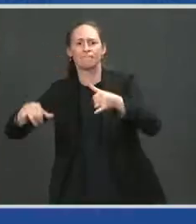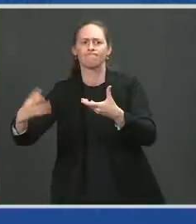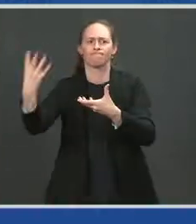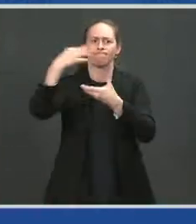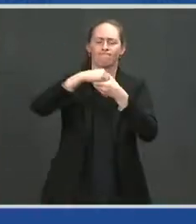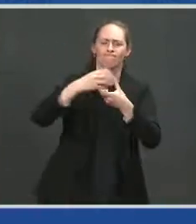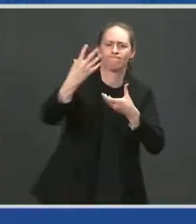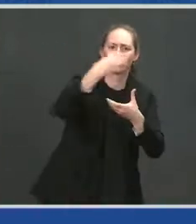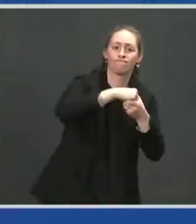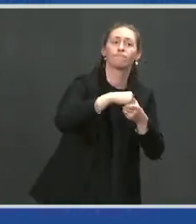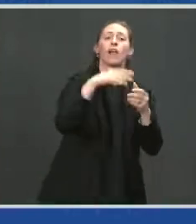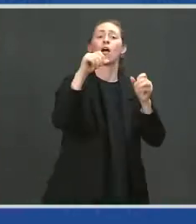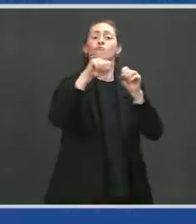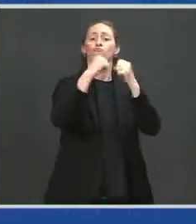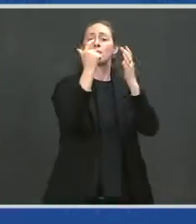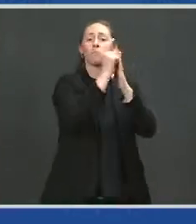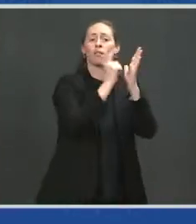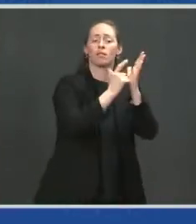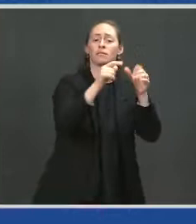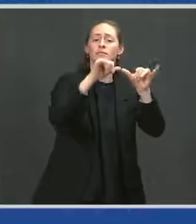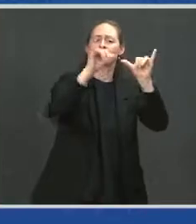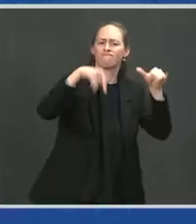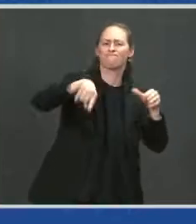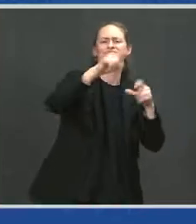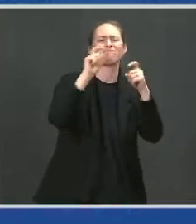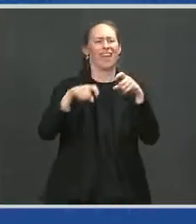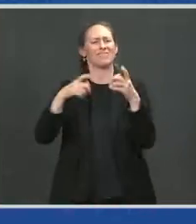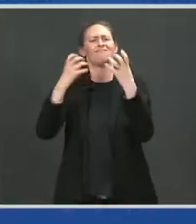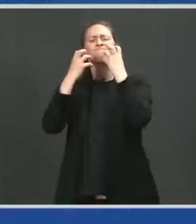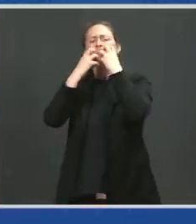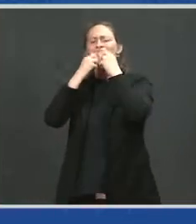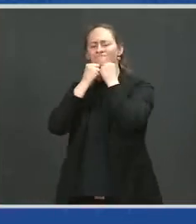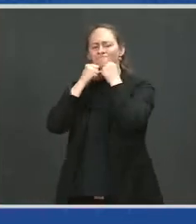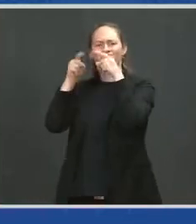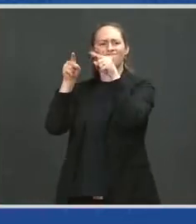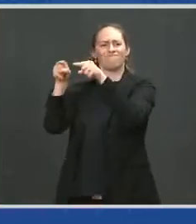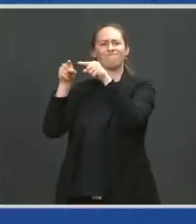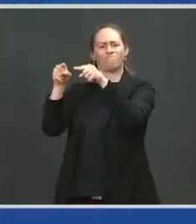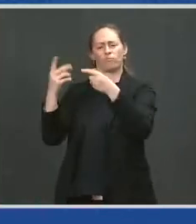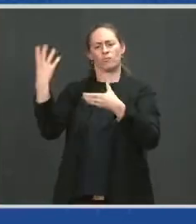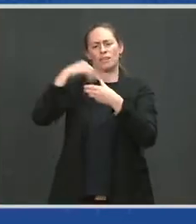system, in our nation. Full stop.